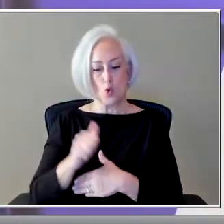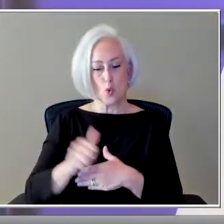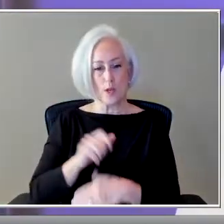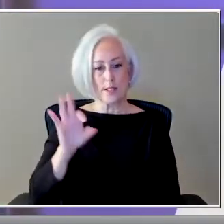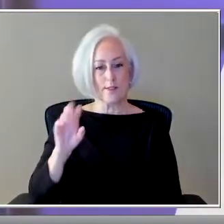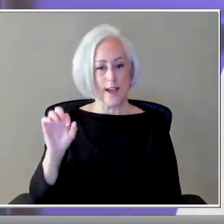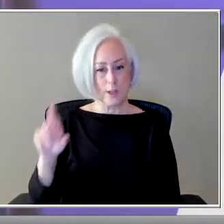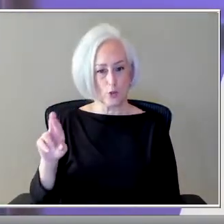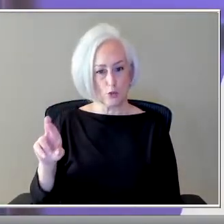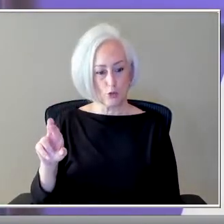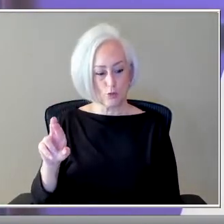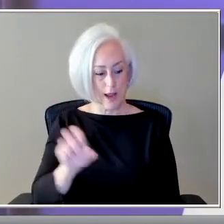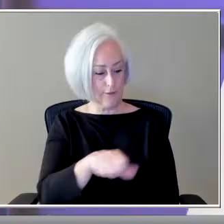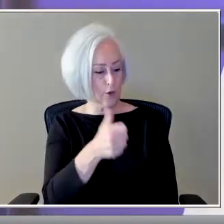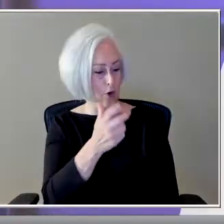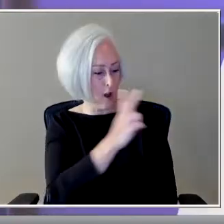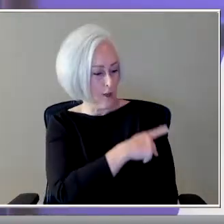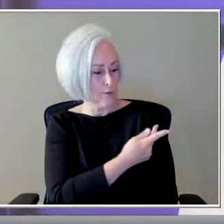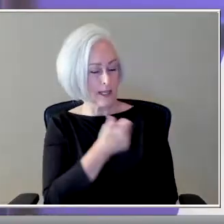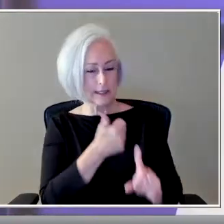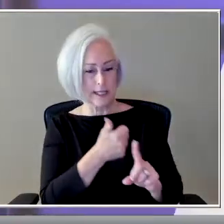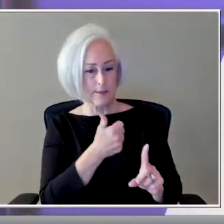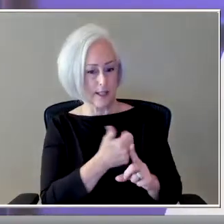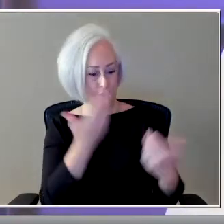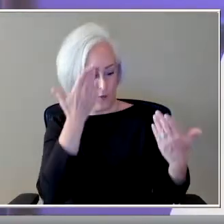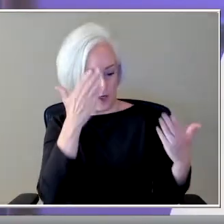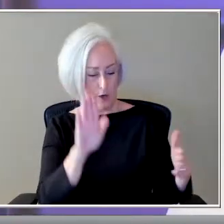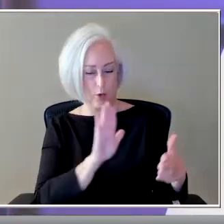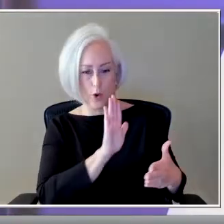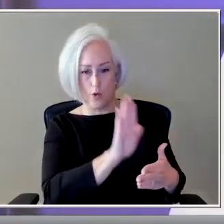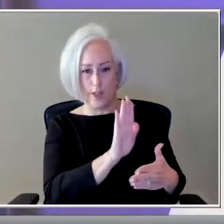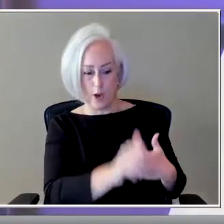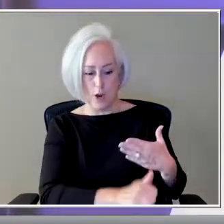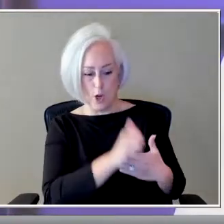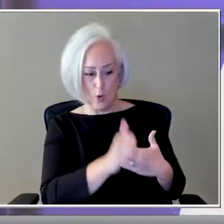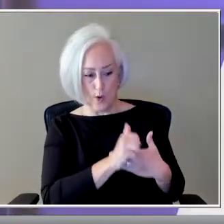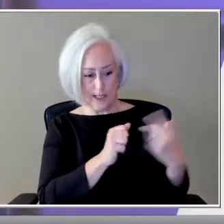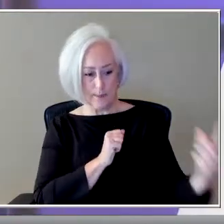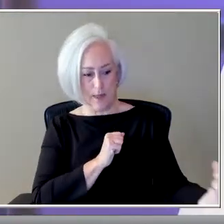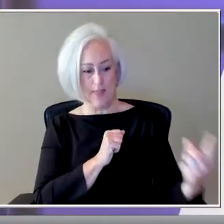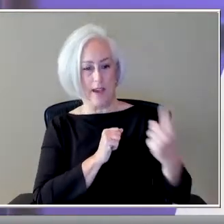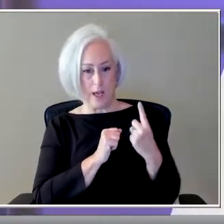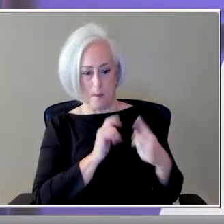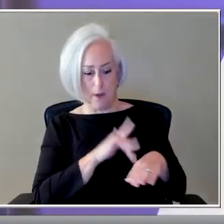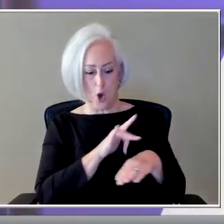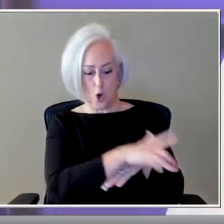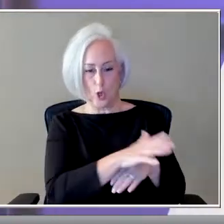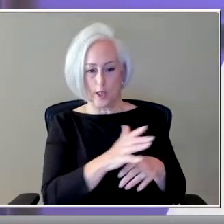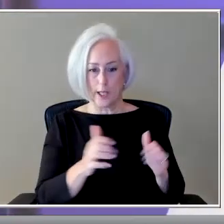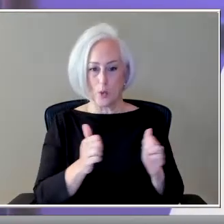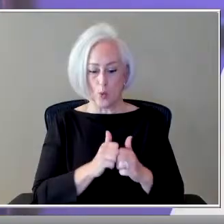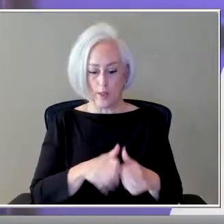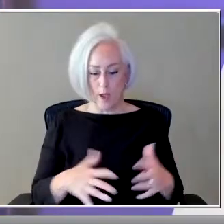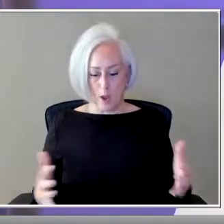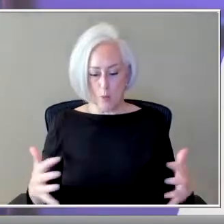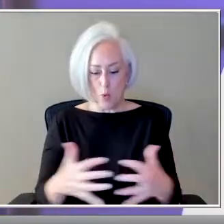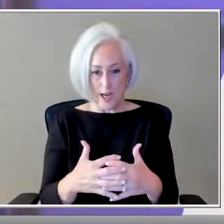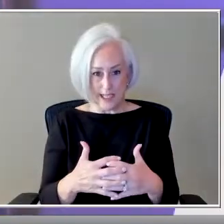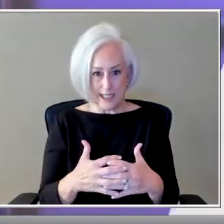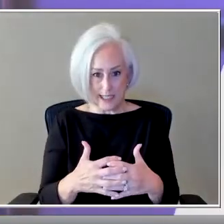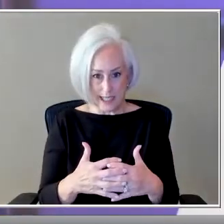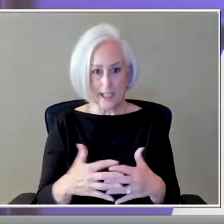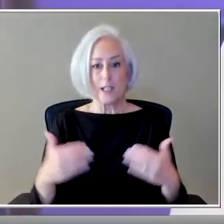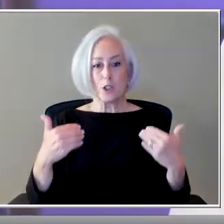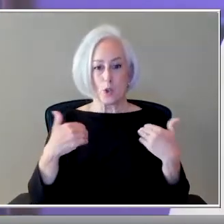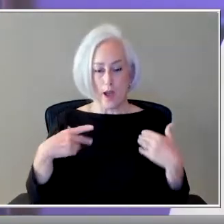don't know have those risk factors that come to us very early in pregnancy with a diagnosis of preeclampsia,